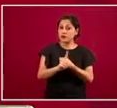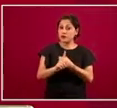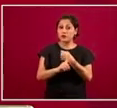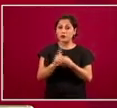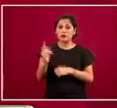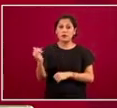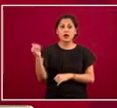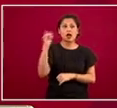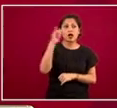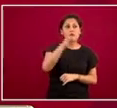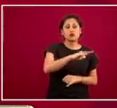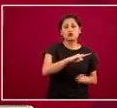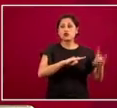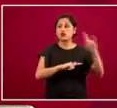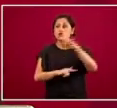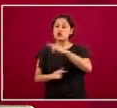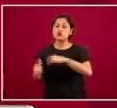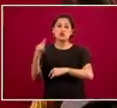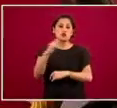Currently in our country we are